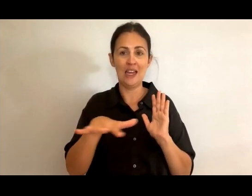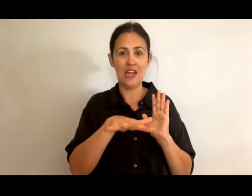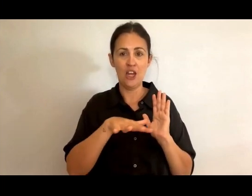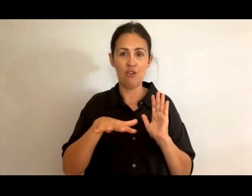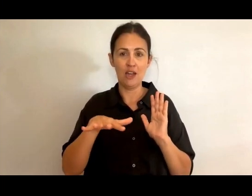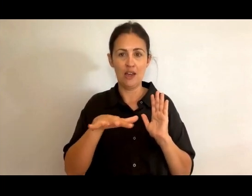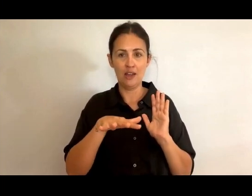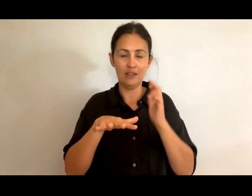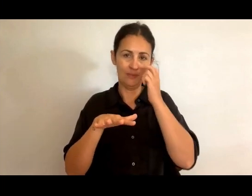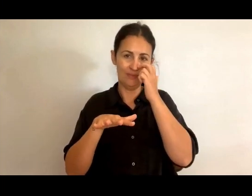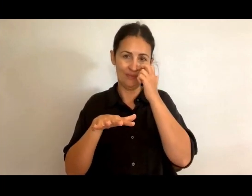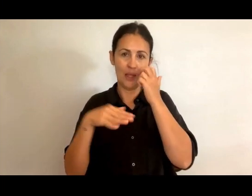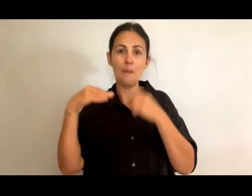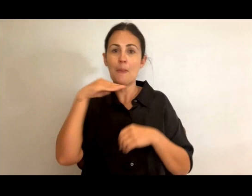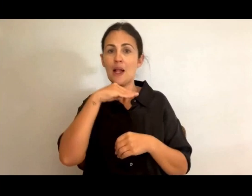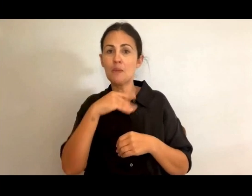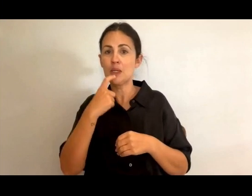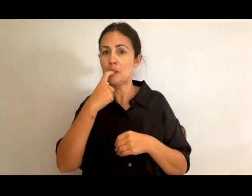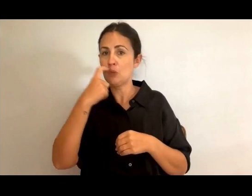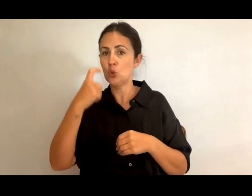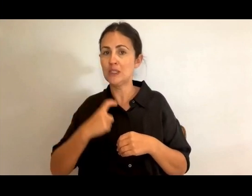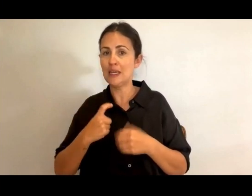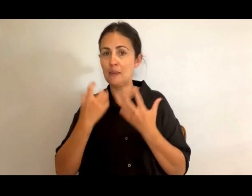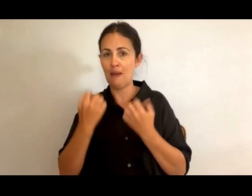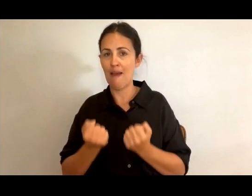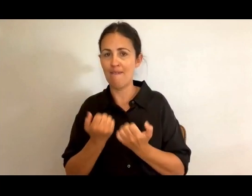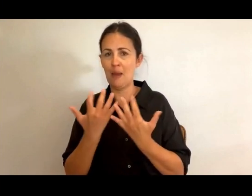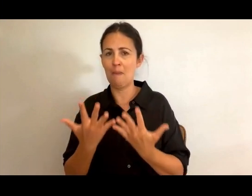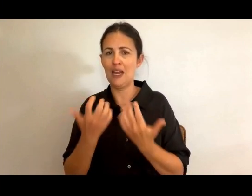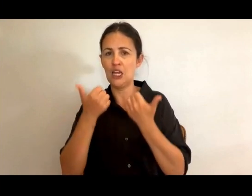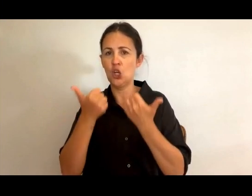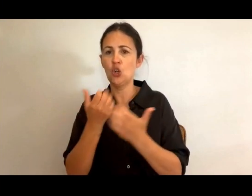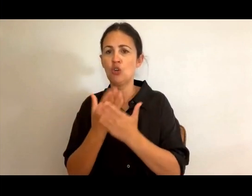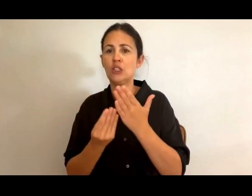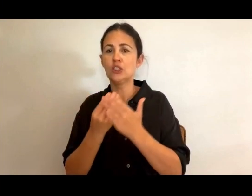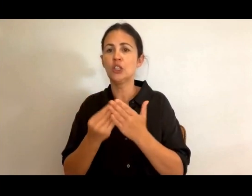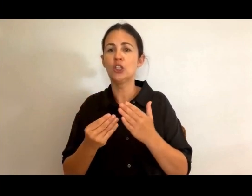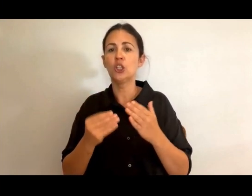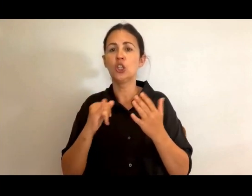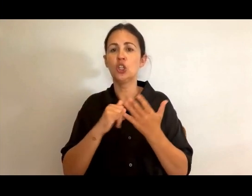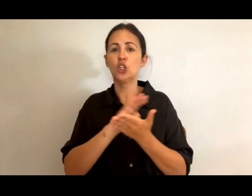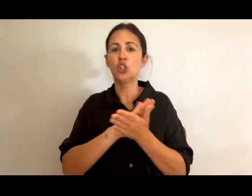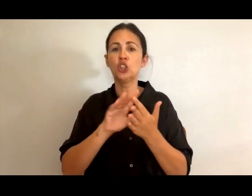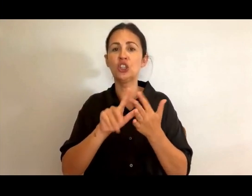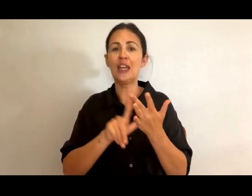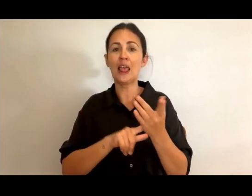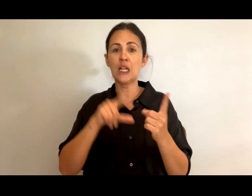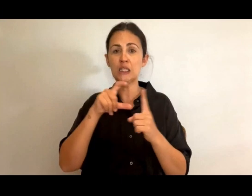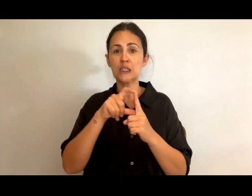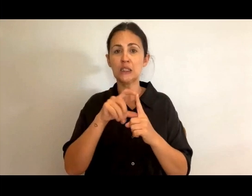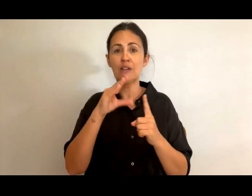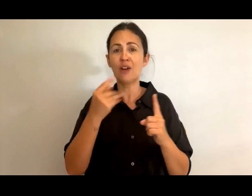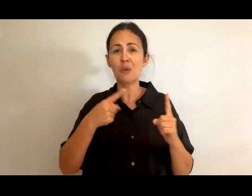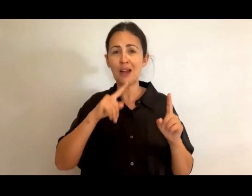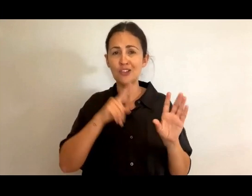Museum that actually had a collection of a shield that was collected from the Wangaratta region over 100 years ago. This